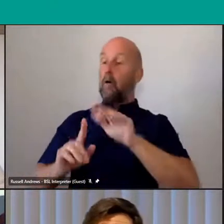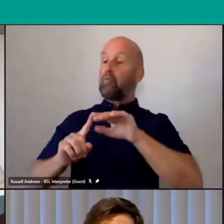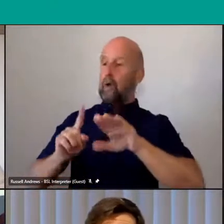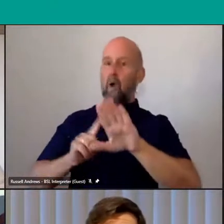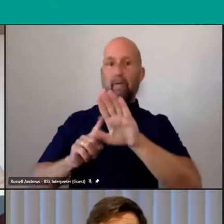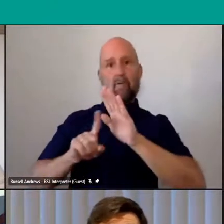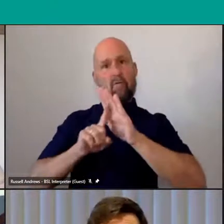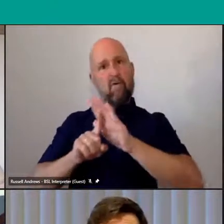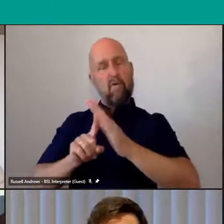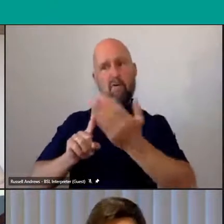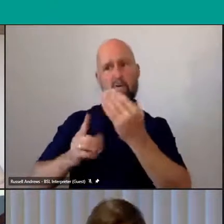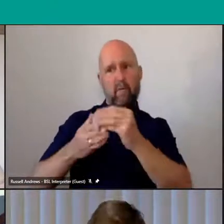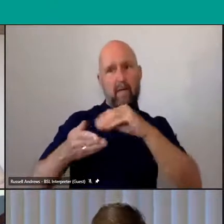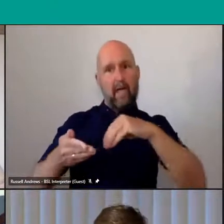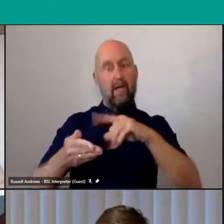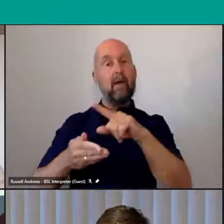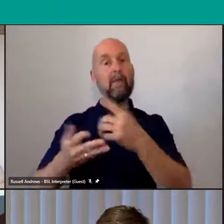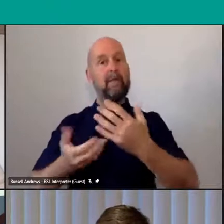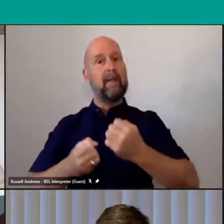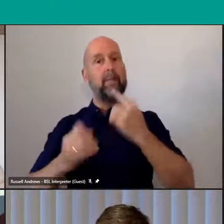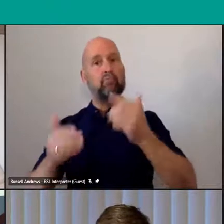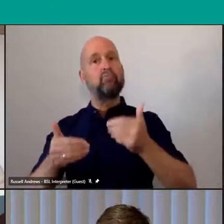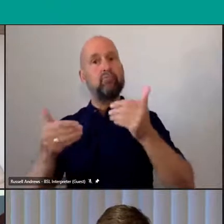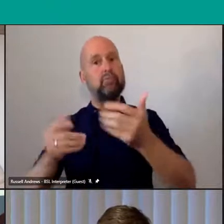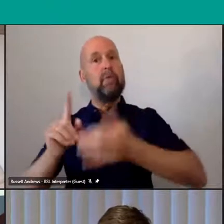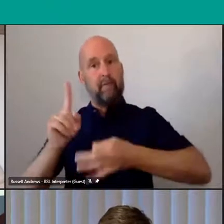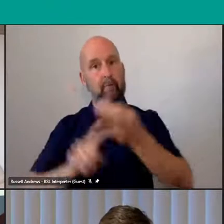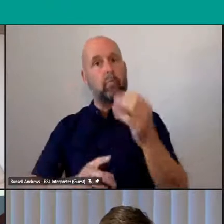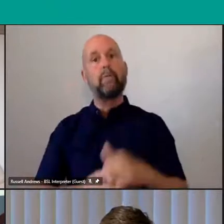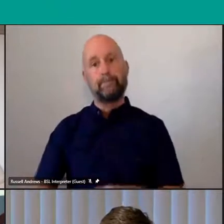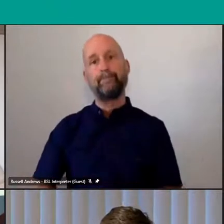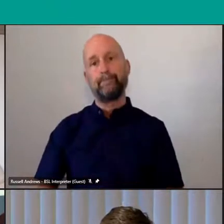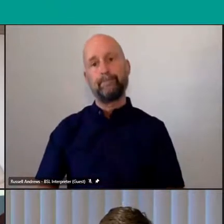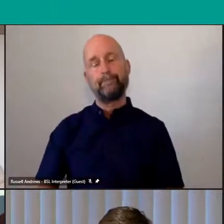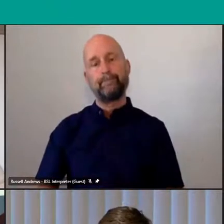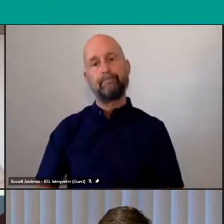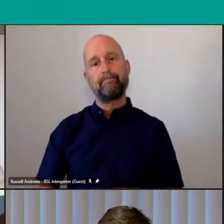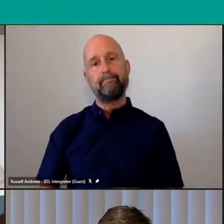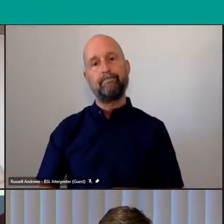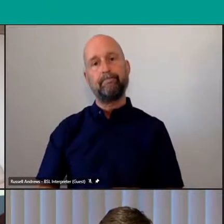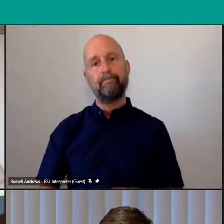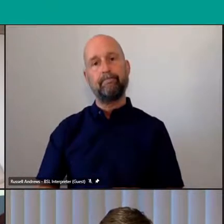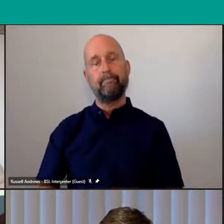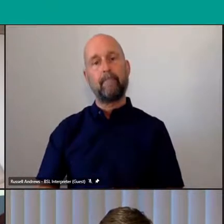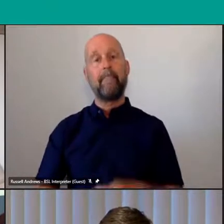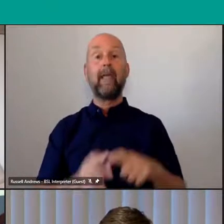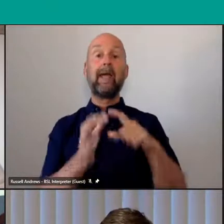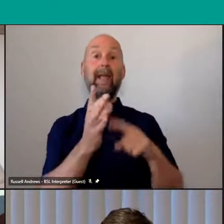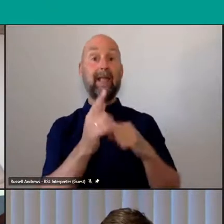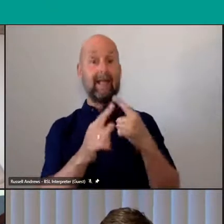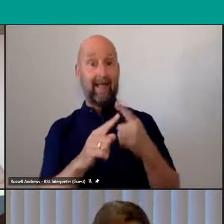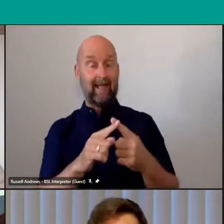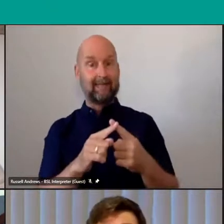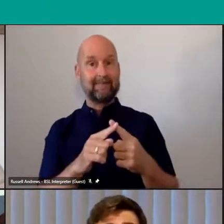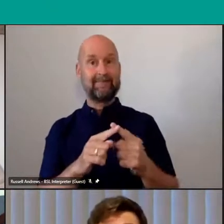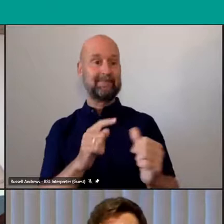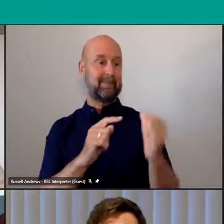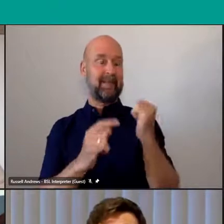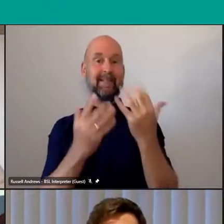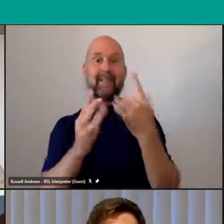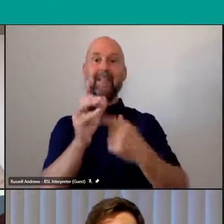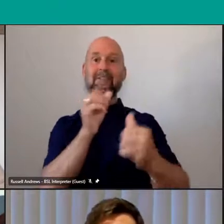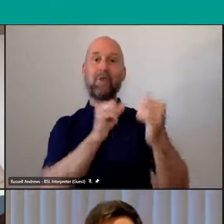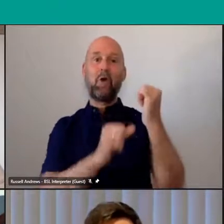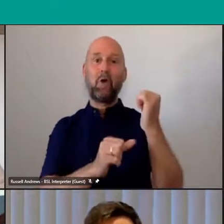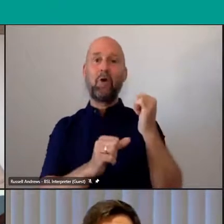have taken it and have succeeded and moved forward. So, Kate, just over a decade ago, you changed the way